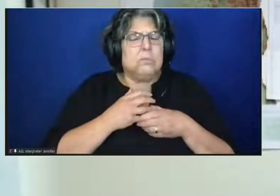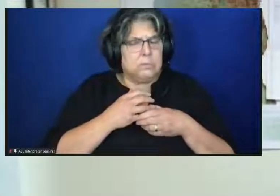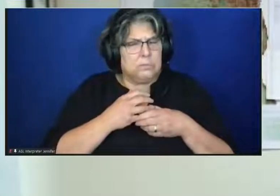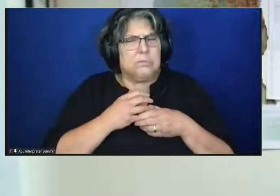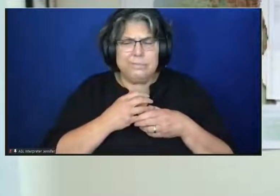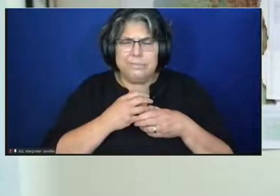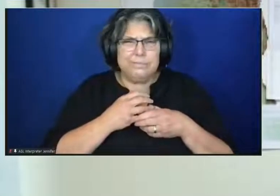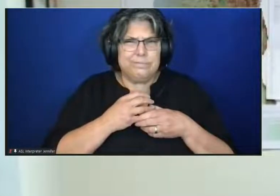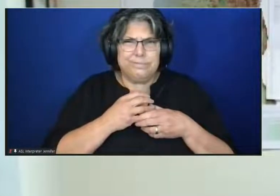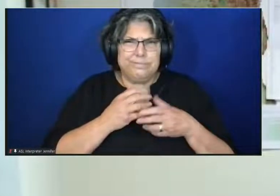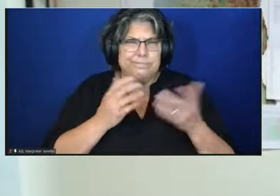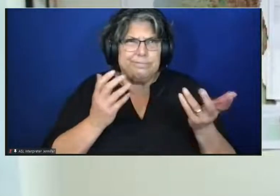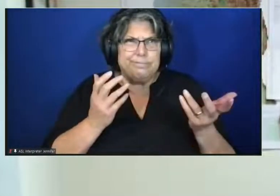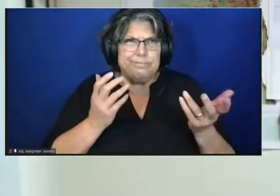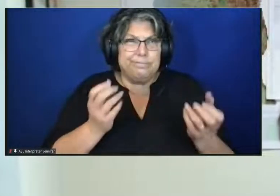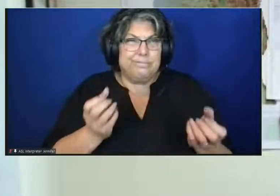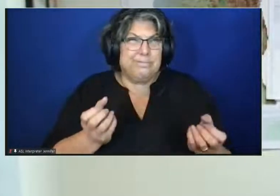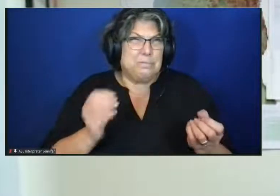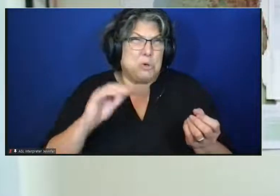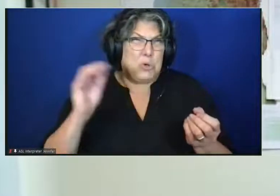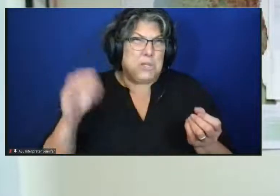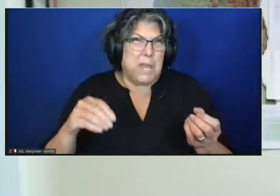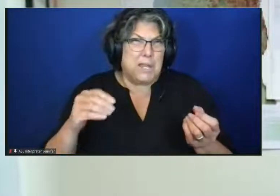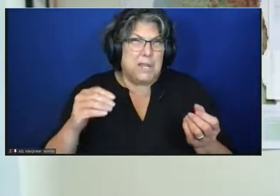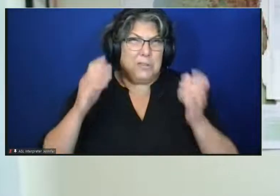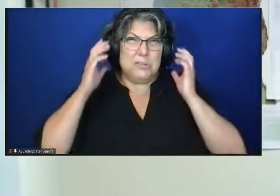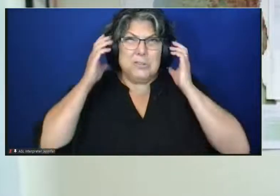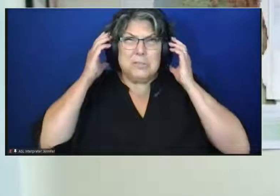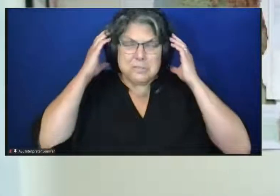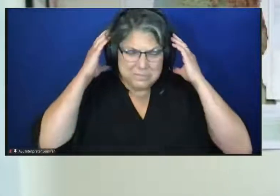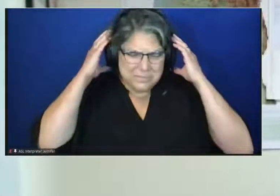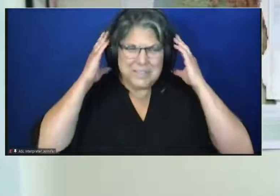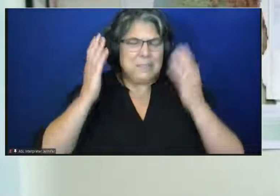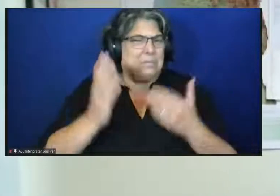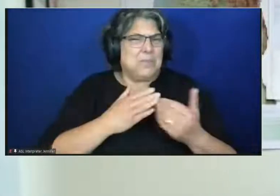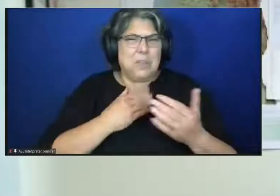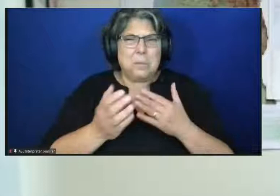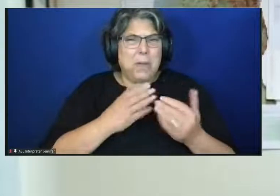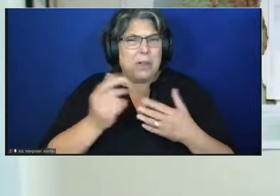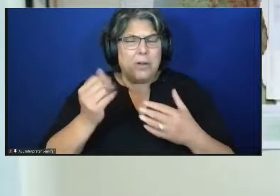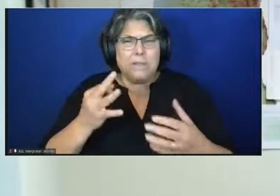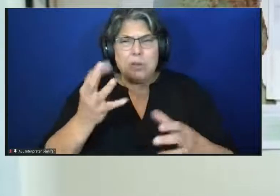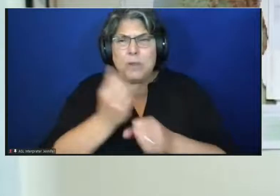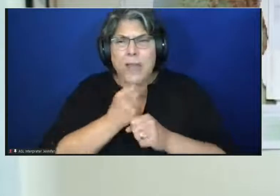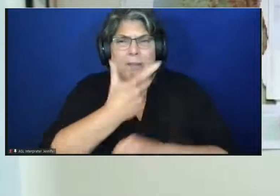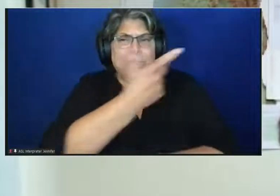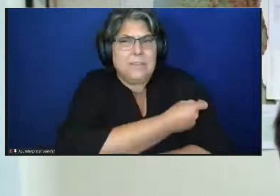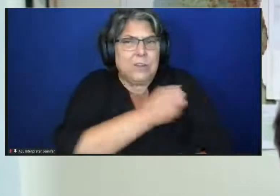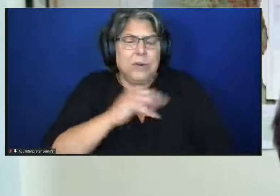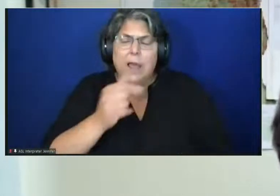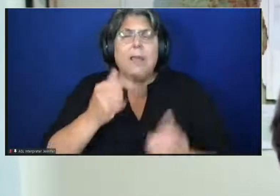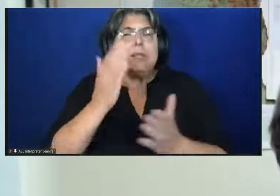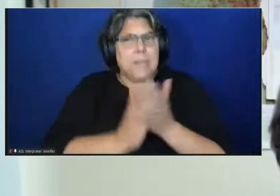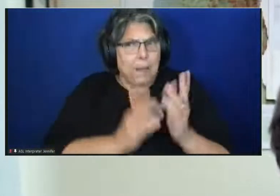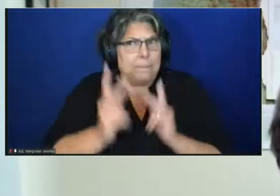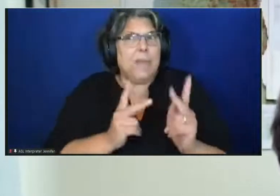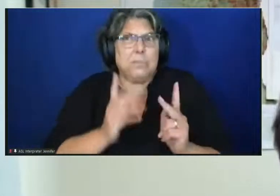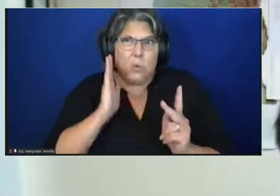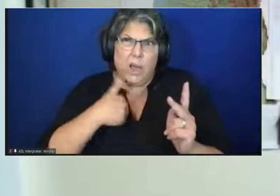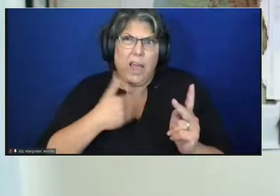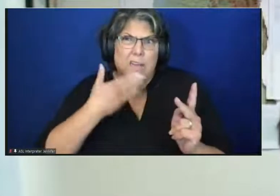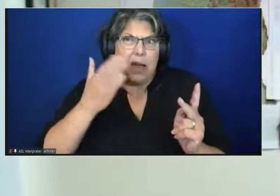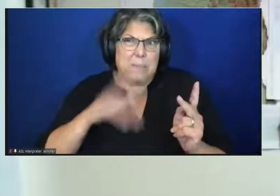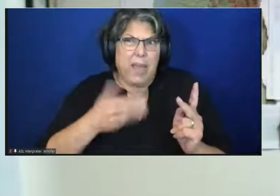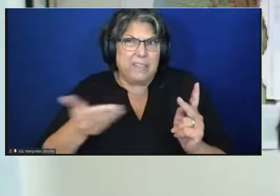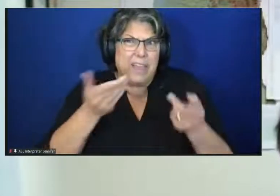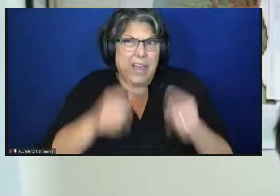a baseline rate, whether you have a vaccine or an illness or not. They happen in our society. And the question